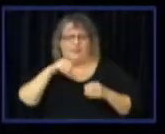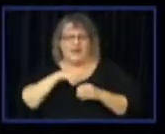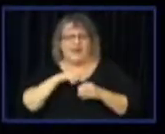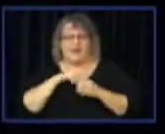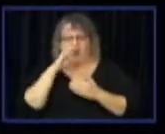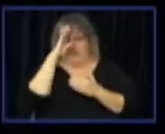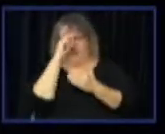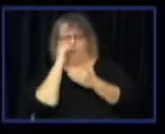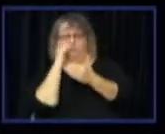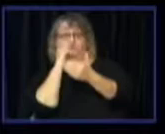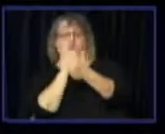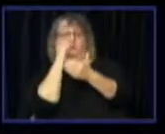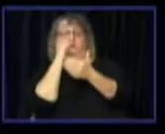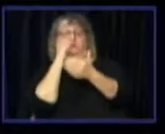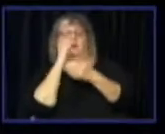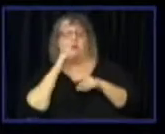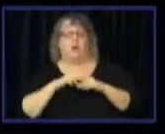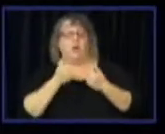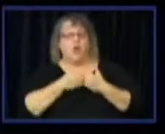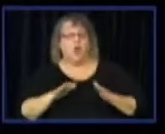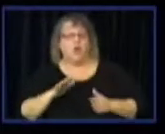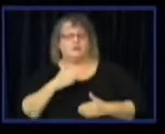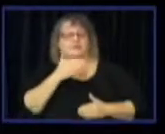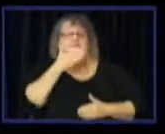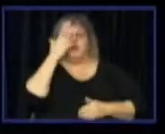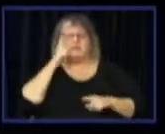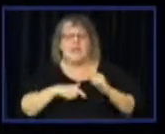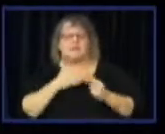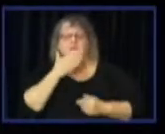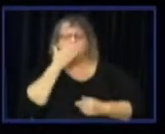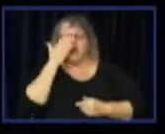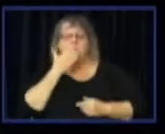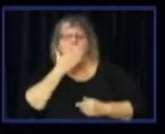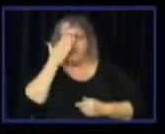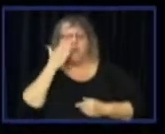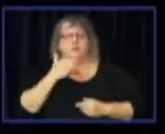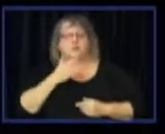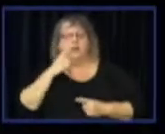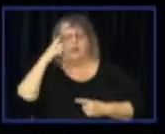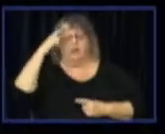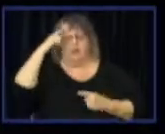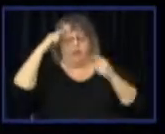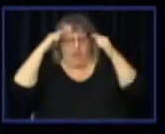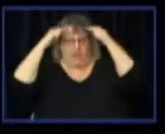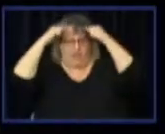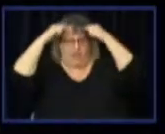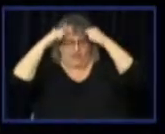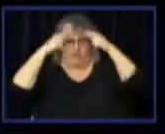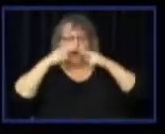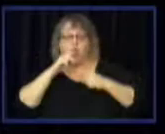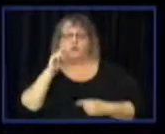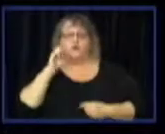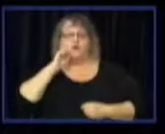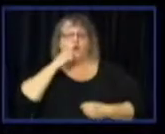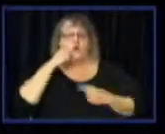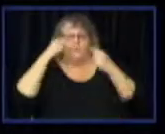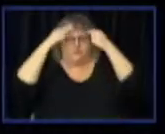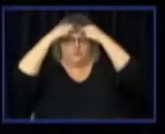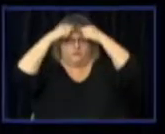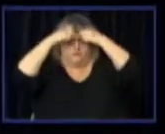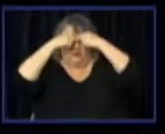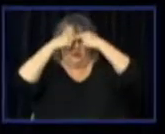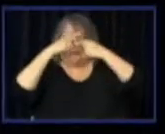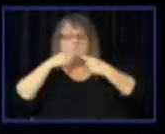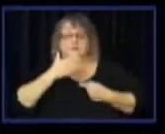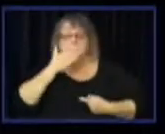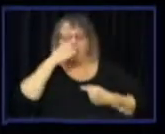concussion, traumatic brain injury, is the loss of smell, because the smell nerves come right through what's called the cribriform plate, which is